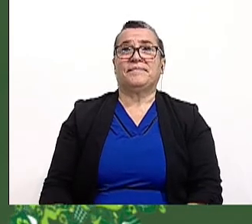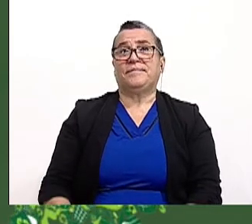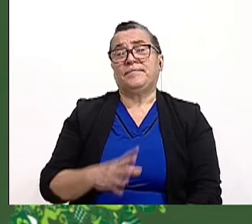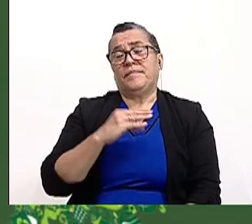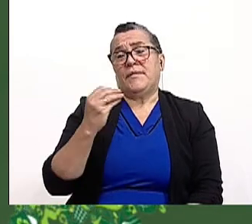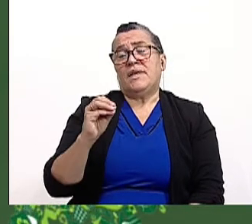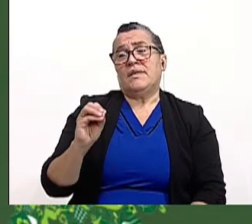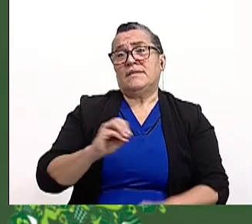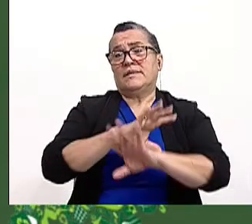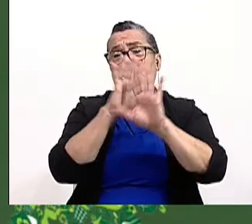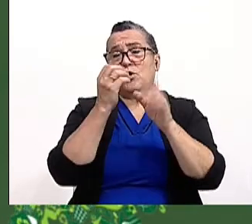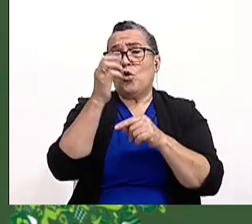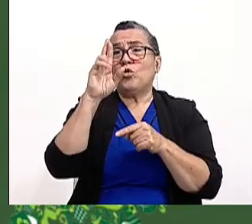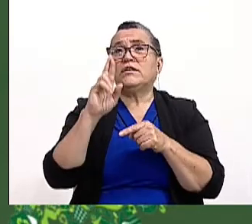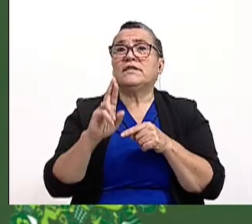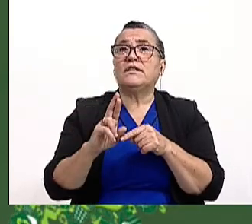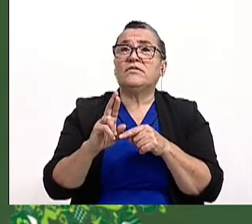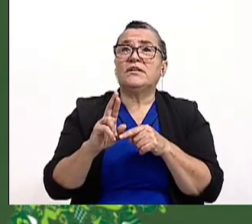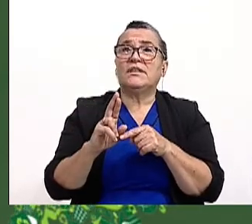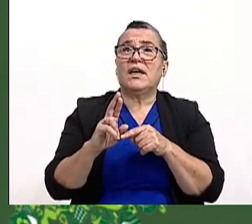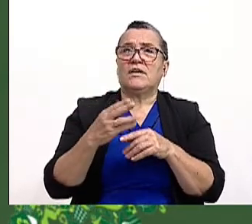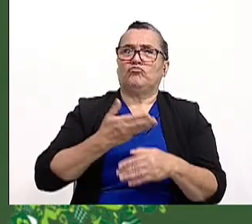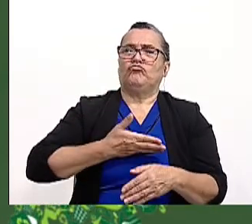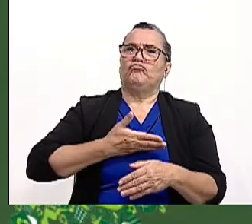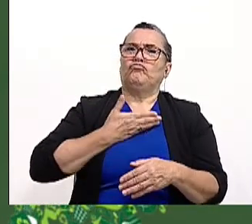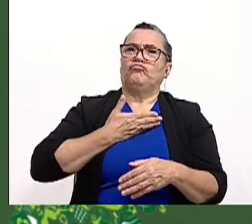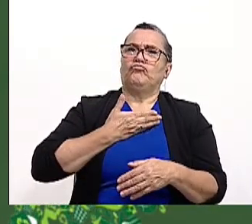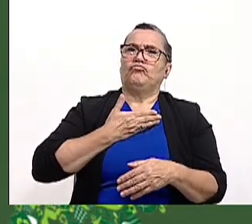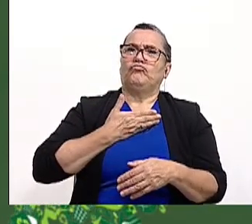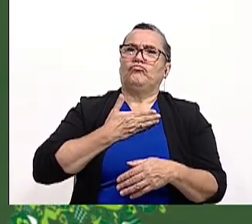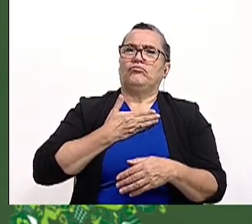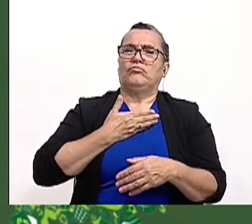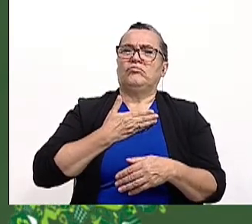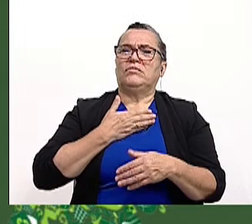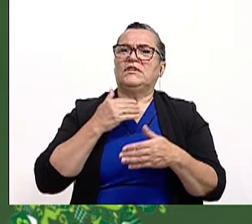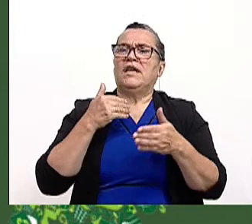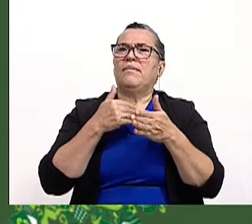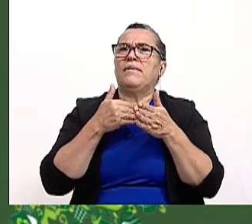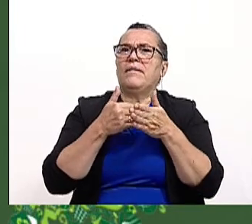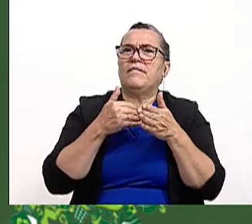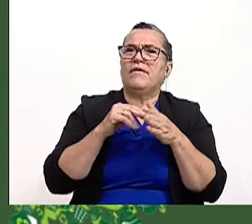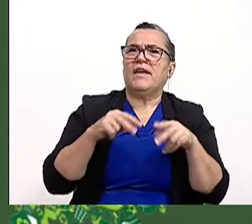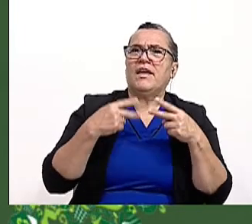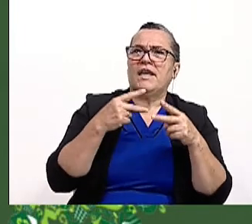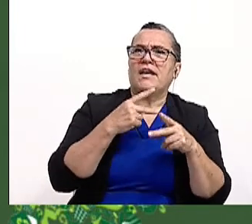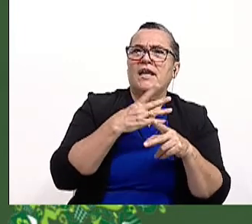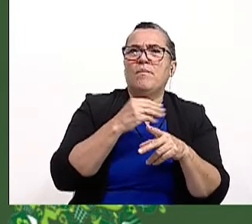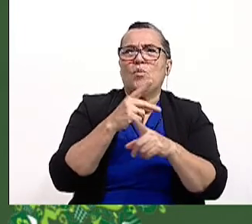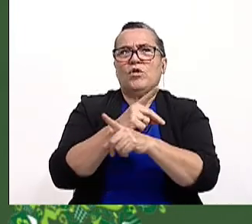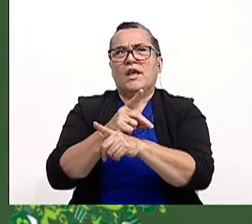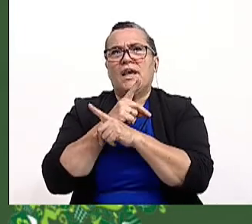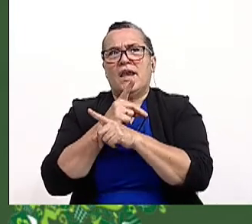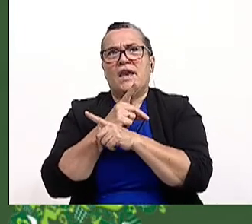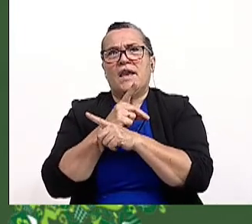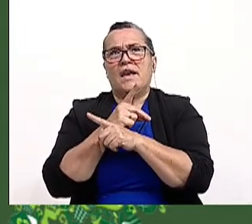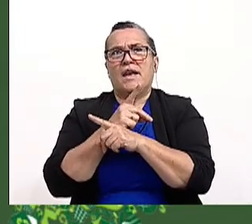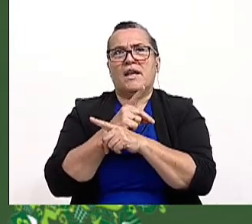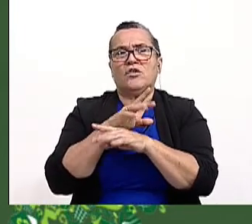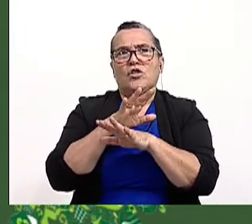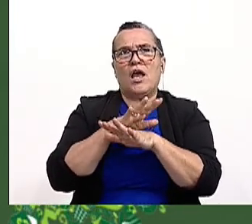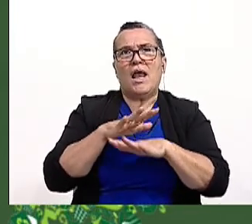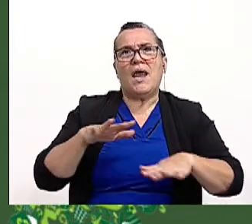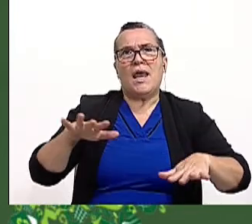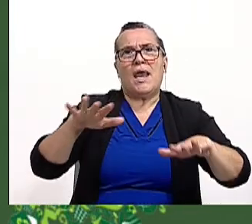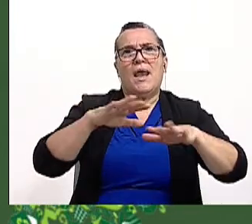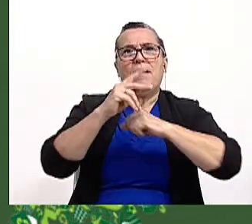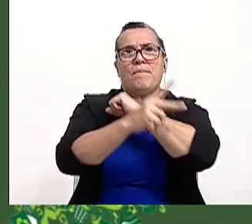It is clear that Costa Ricans are proud to live amongst and protect their country's rich environment.